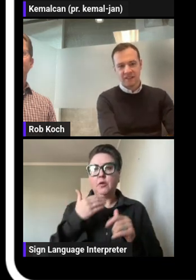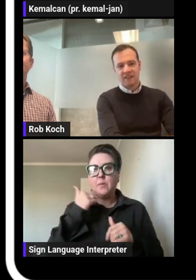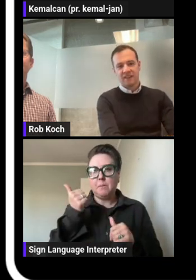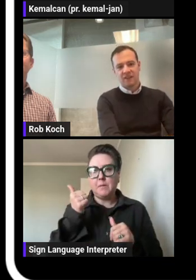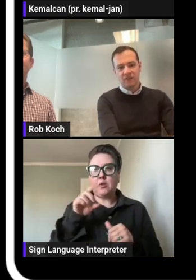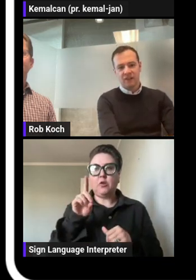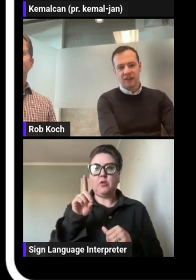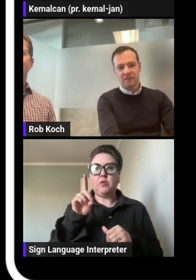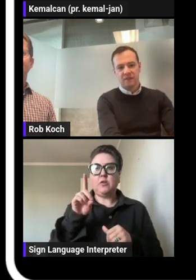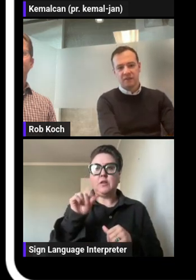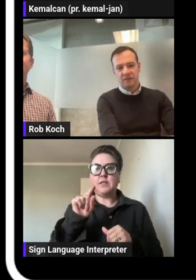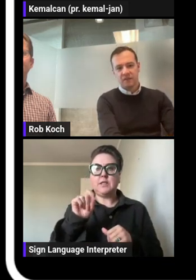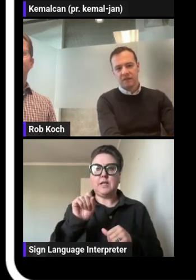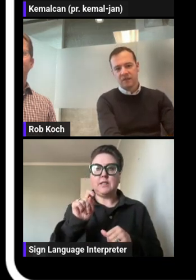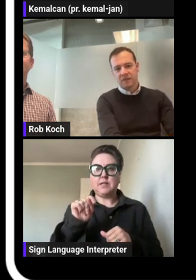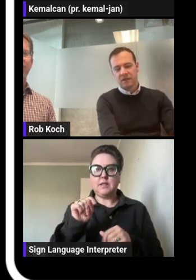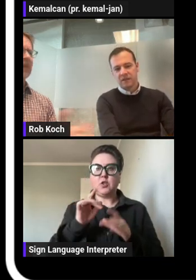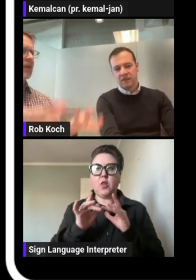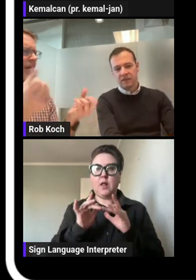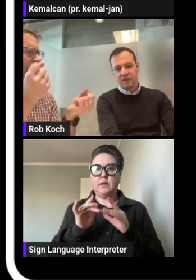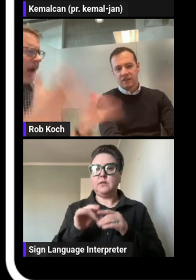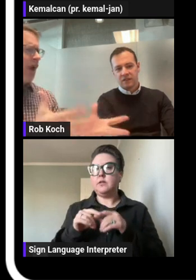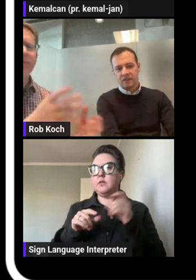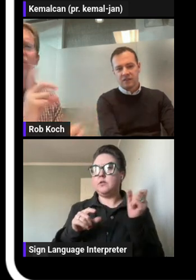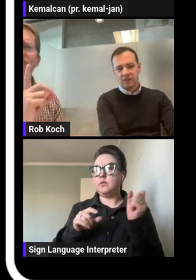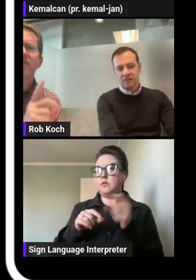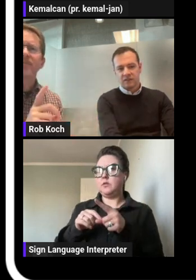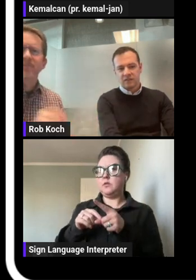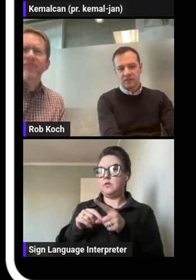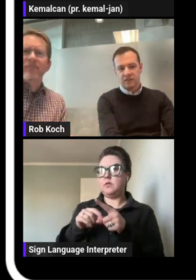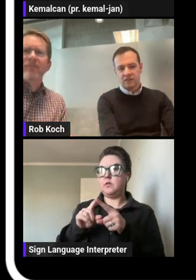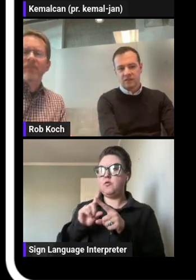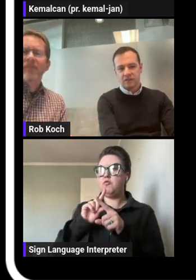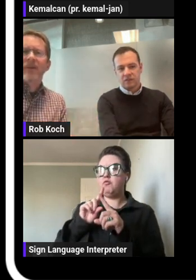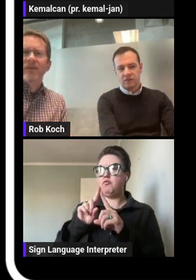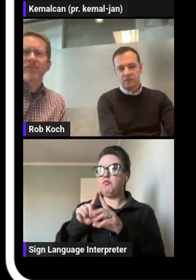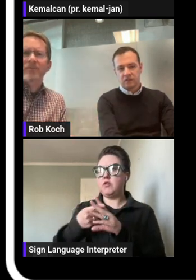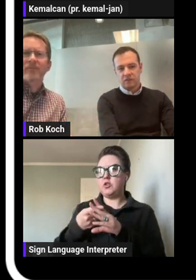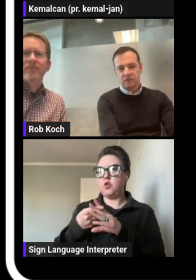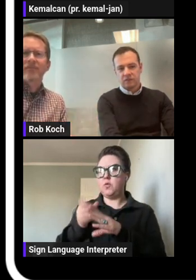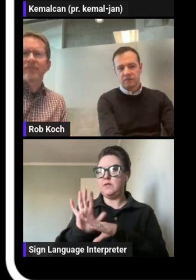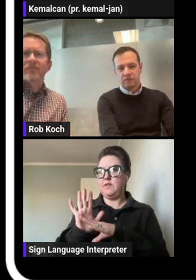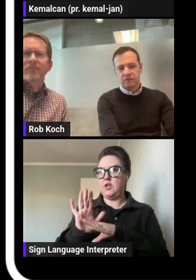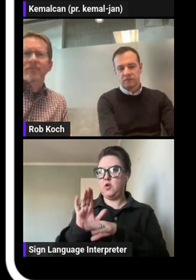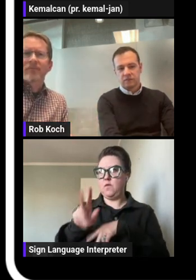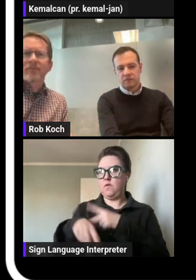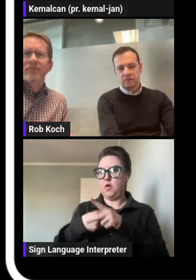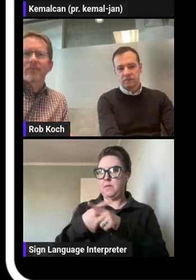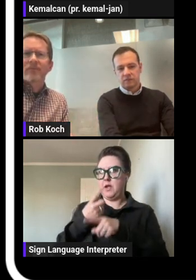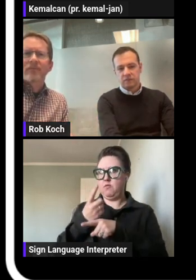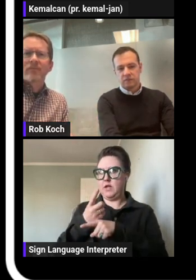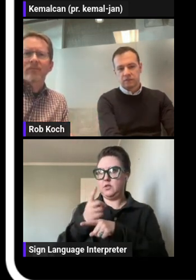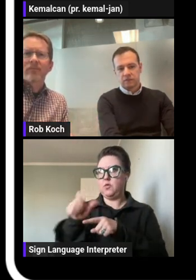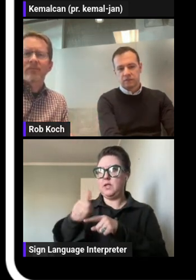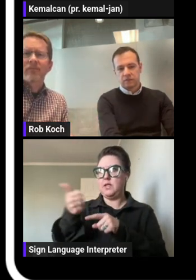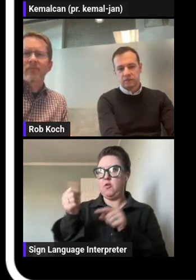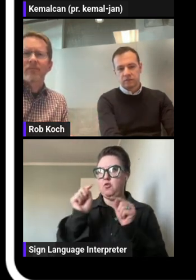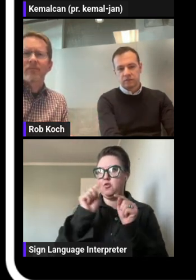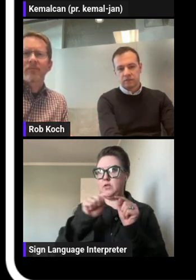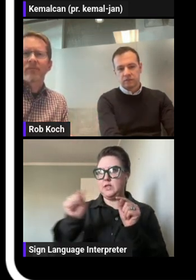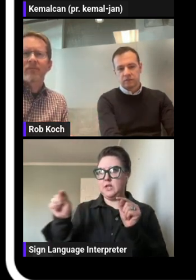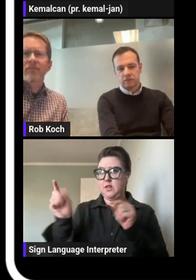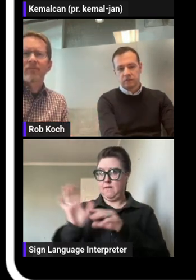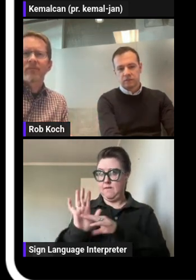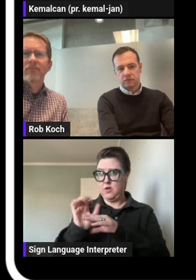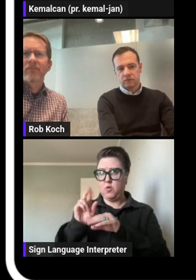sets. The original data set was in a video format, right? And so these other data sets, were they in video